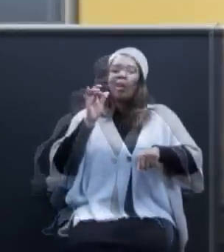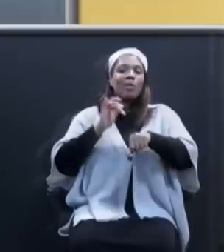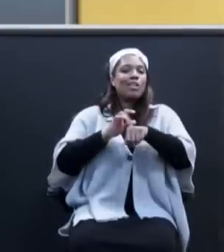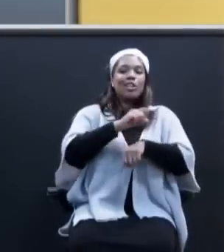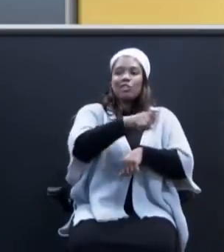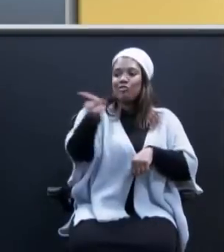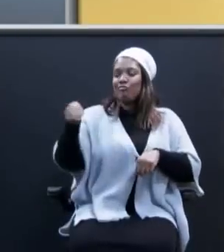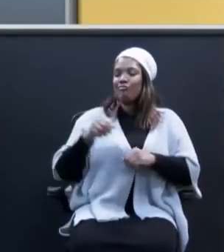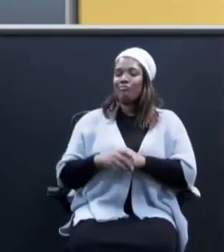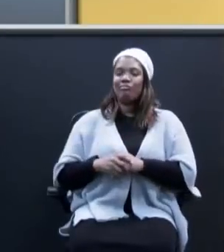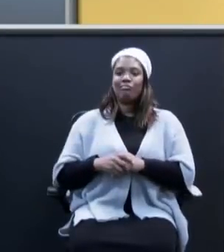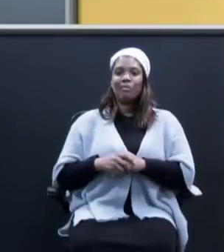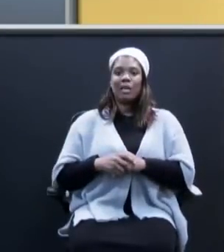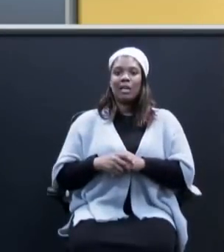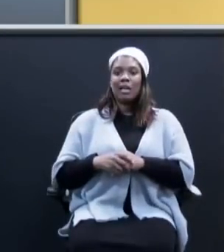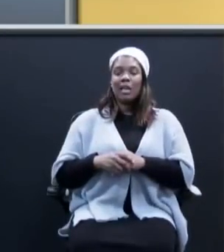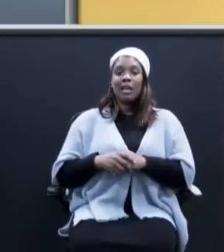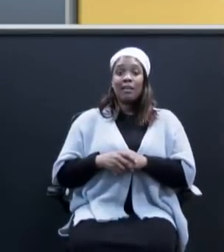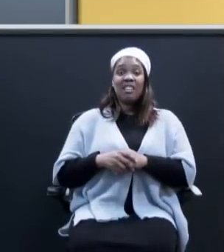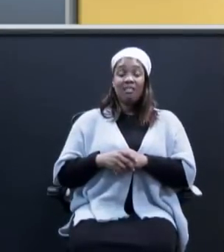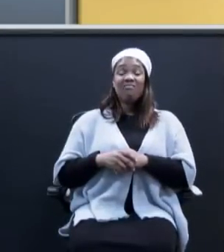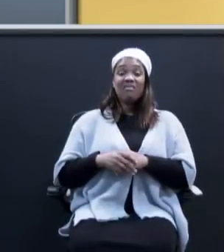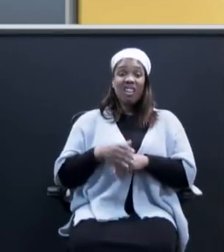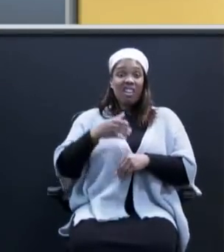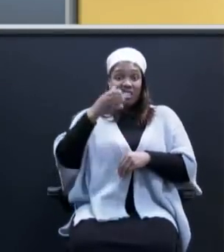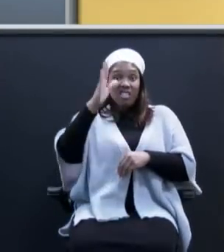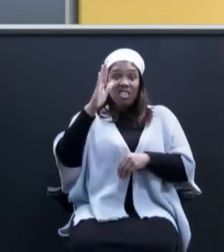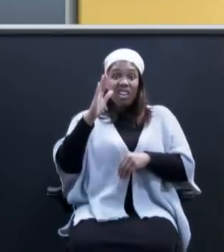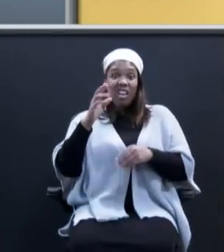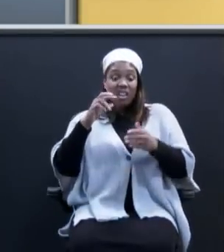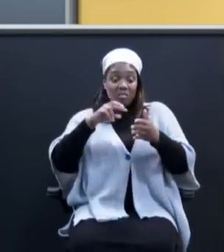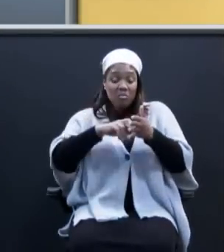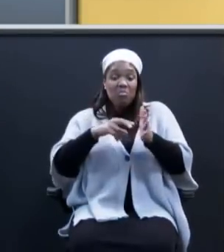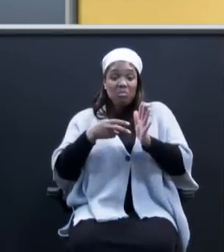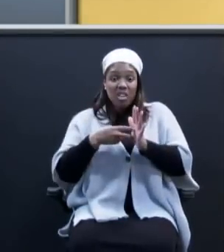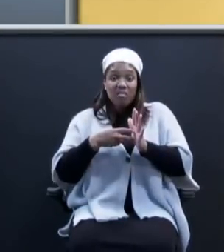you. Passover actually means he's going to pass over you.